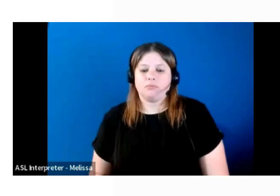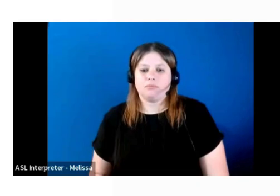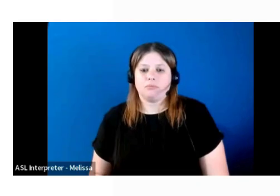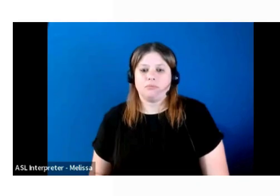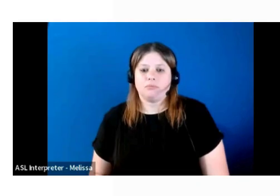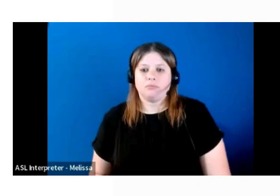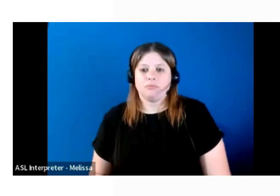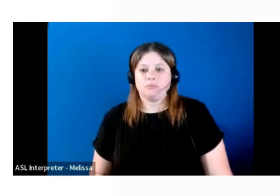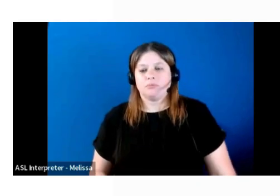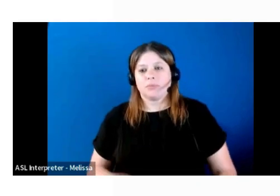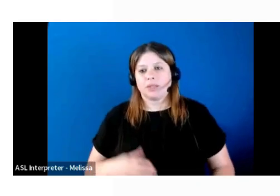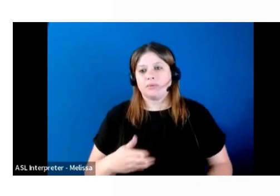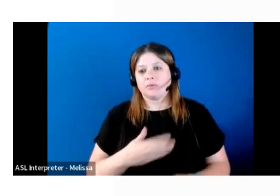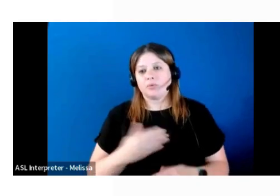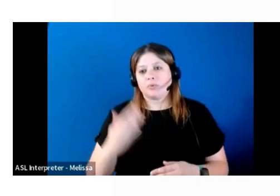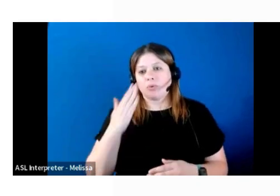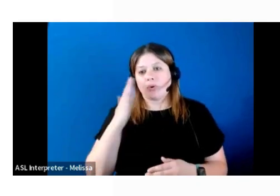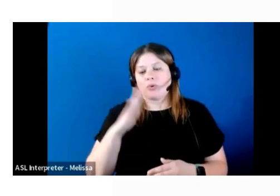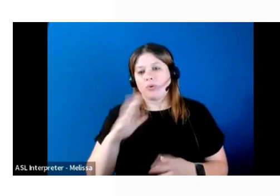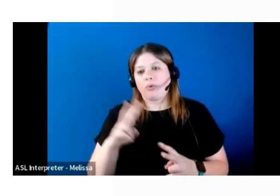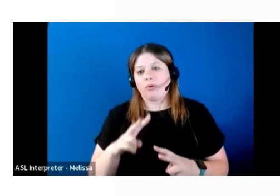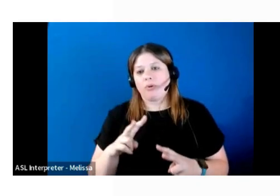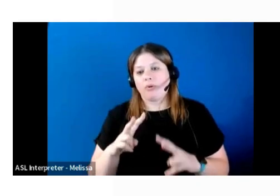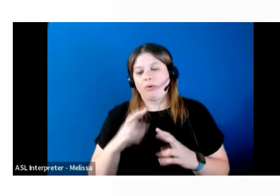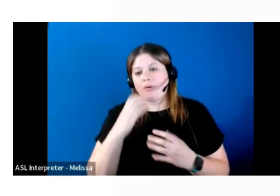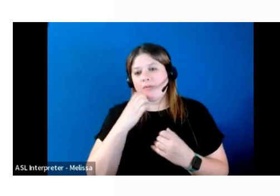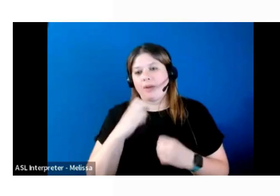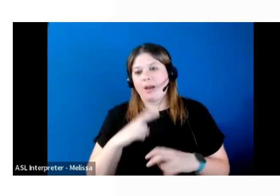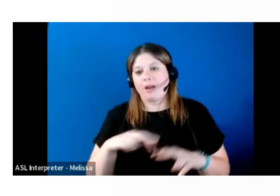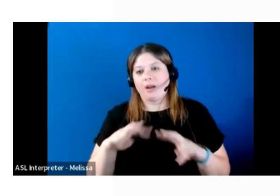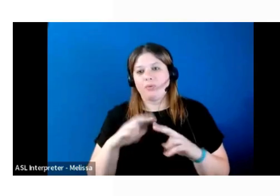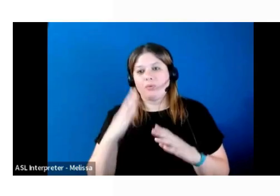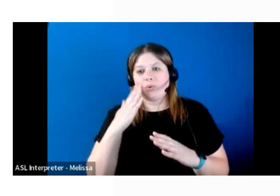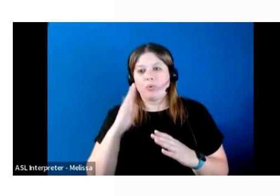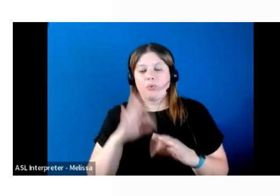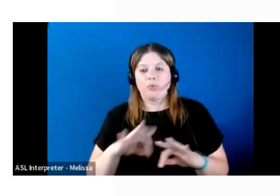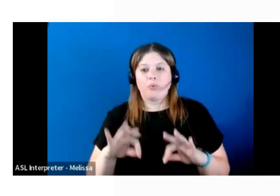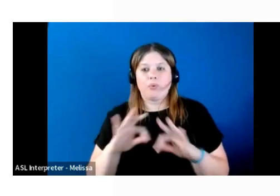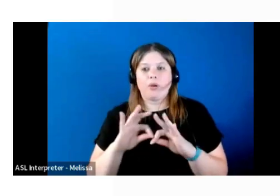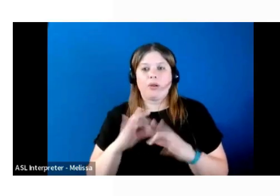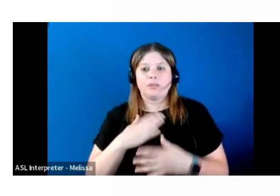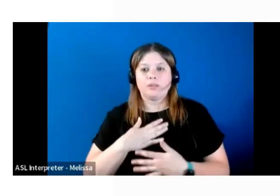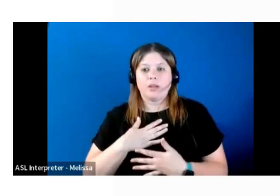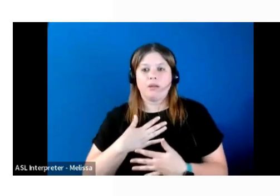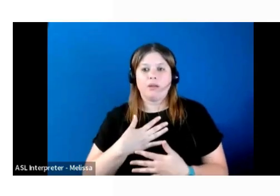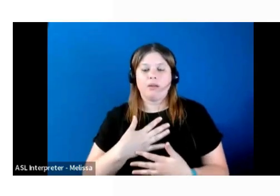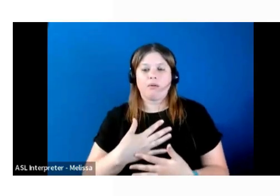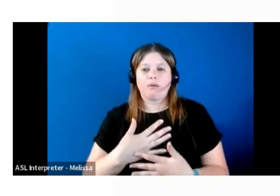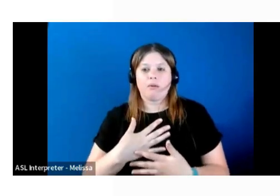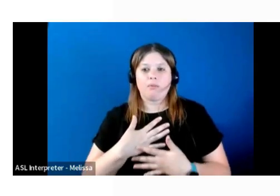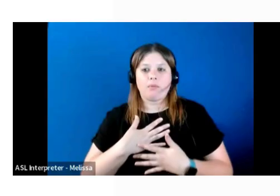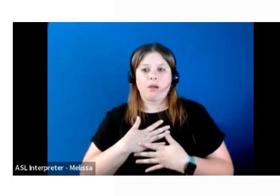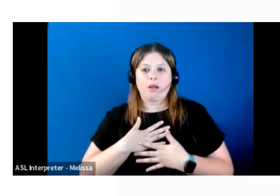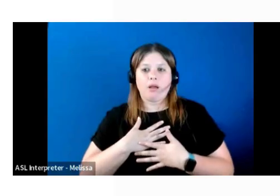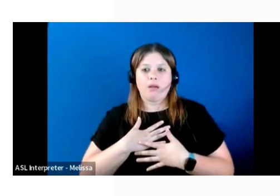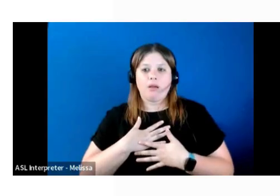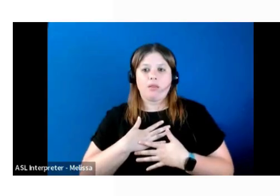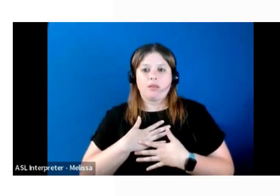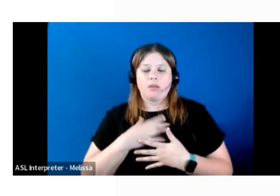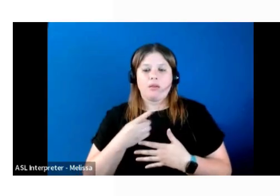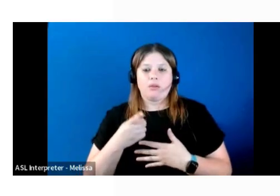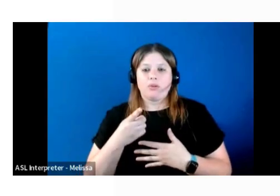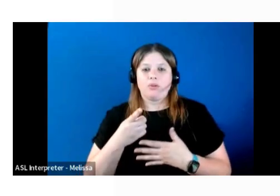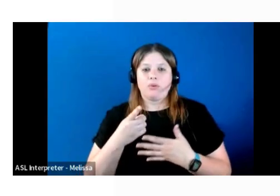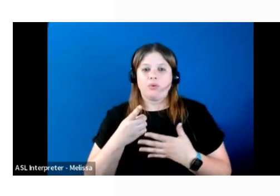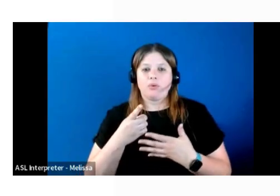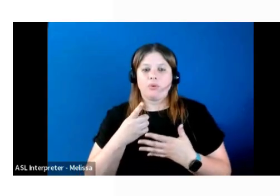Take a breath that's long and deep. You're carried by the